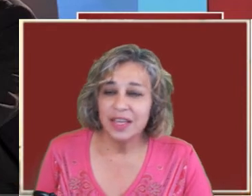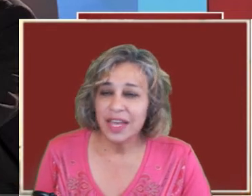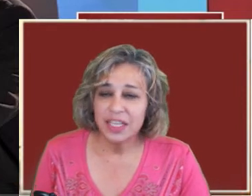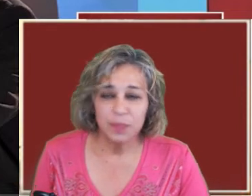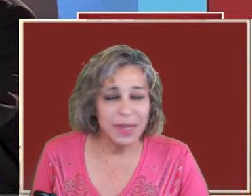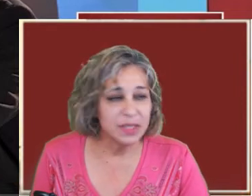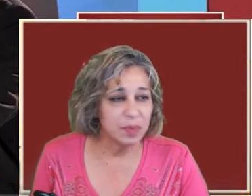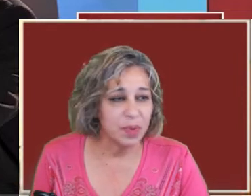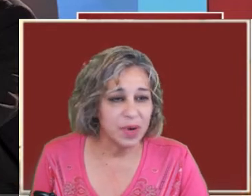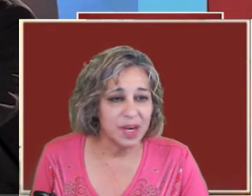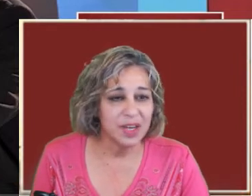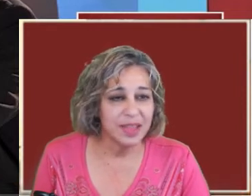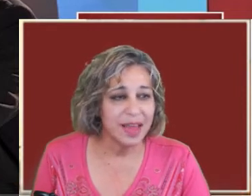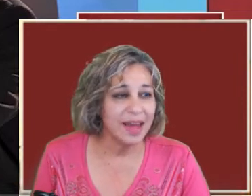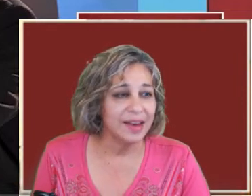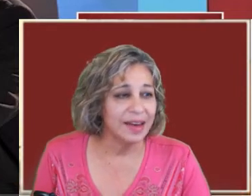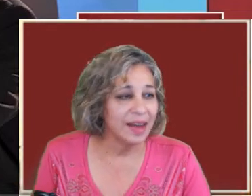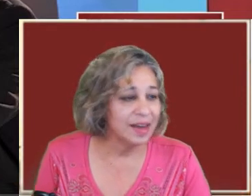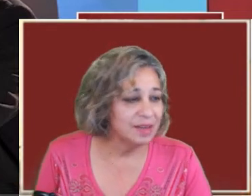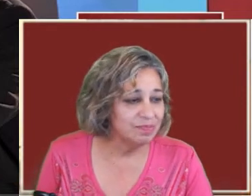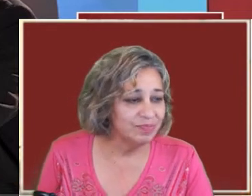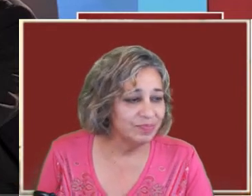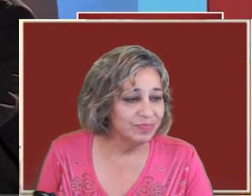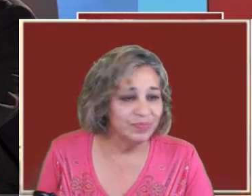The expense report, look at that.